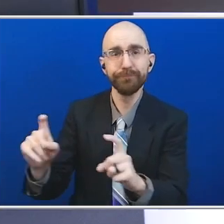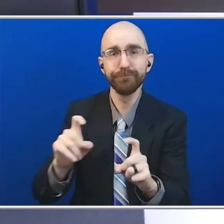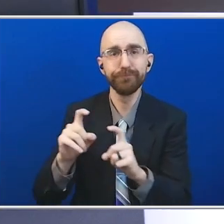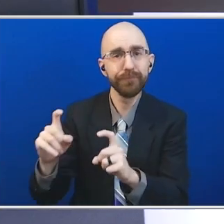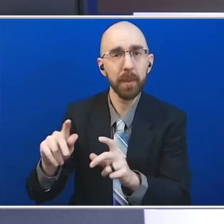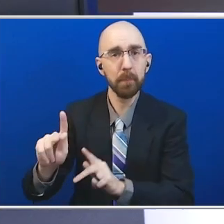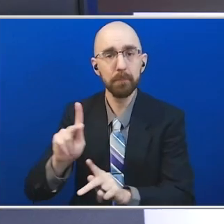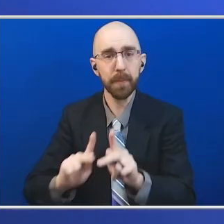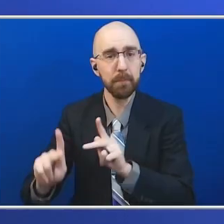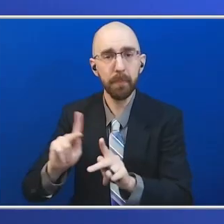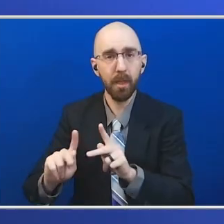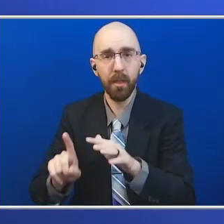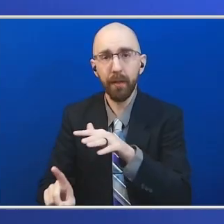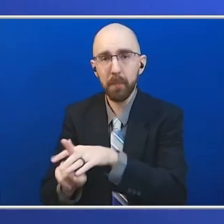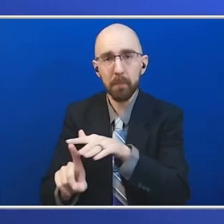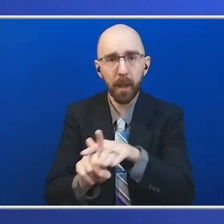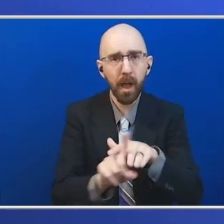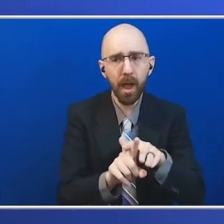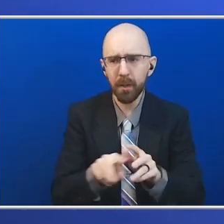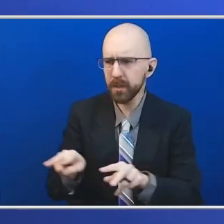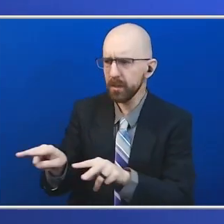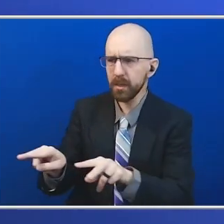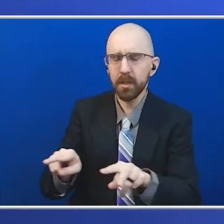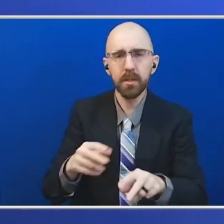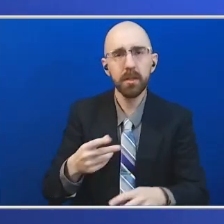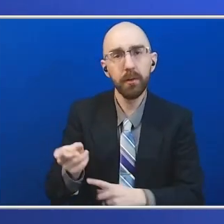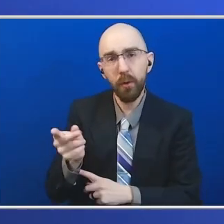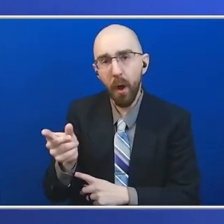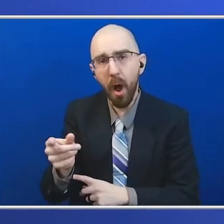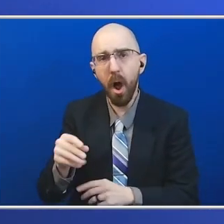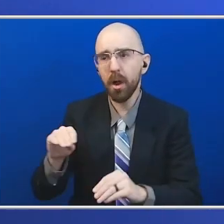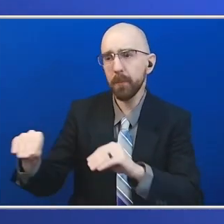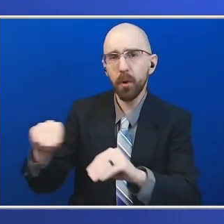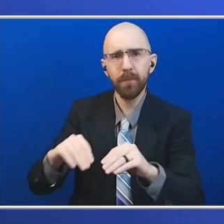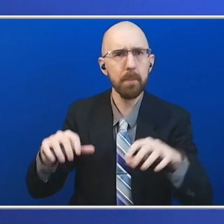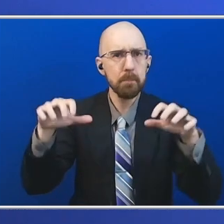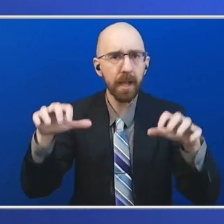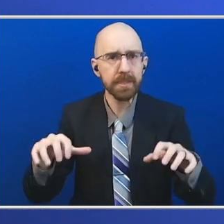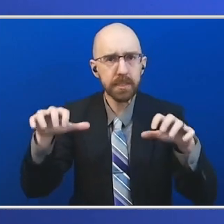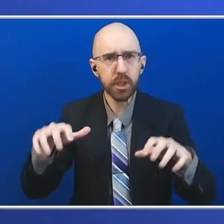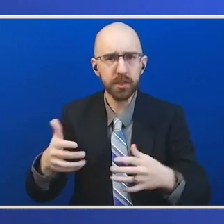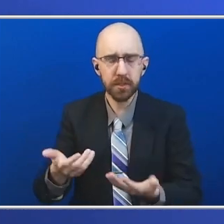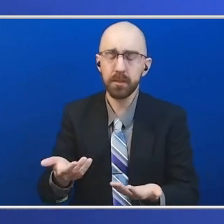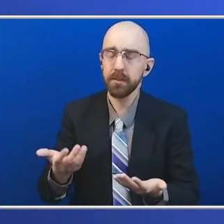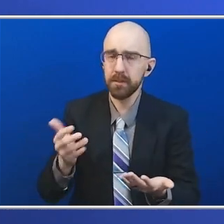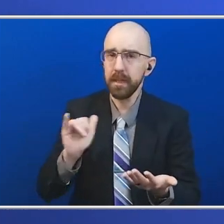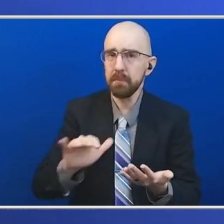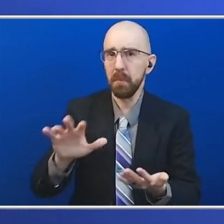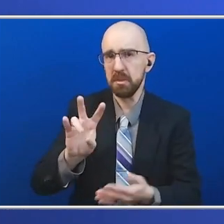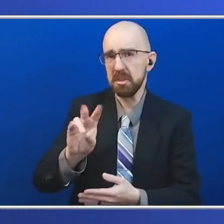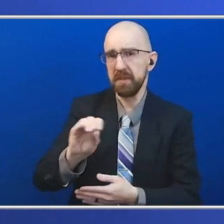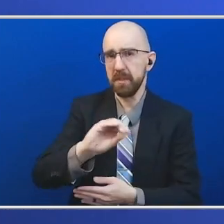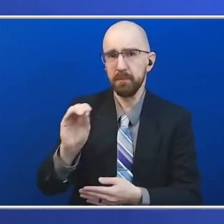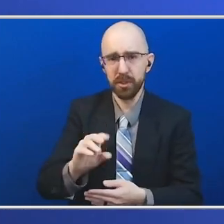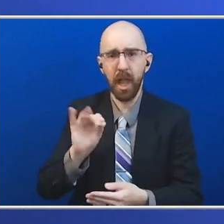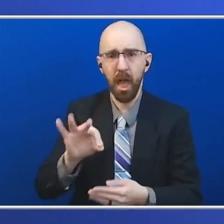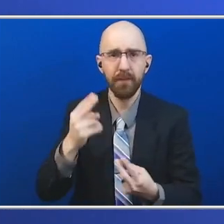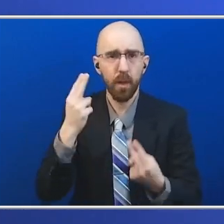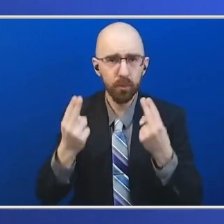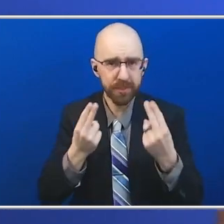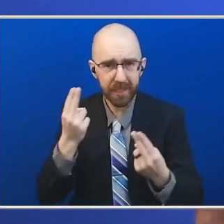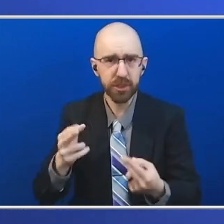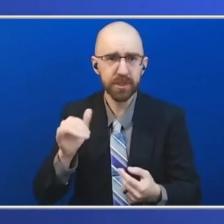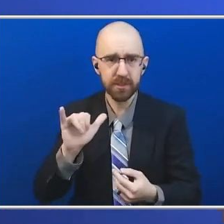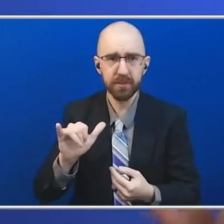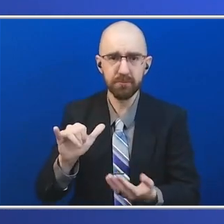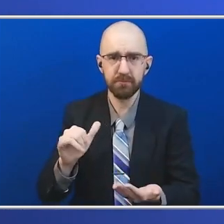of woodworks, they could see dogs, they could see monsters, and that's in about 70% of the hallucinations are visual. But